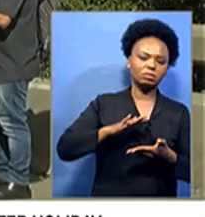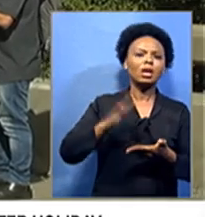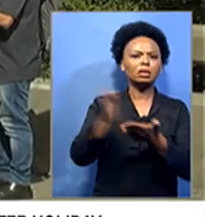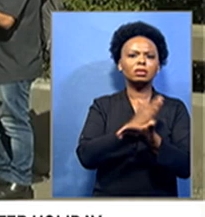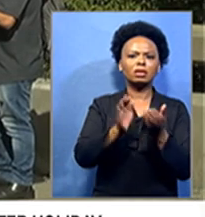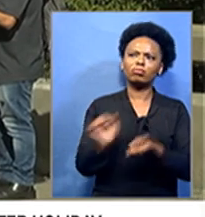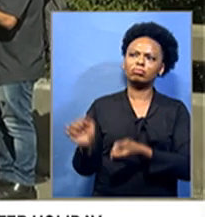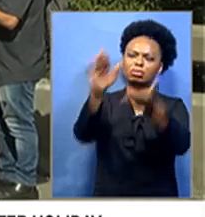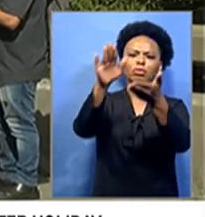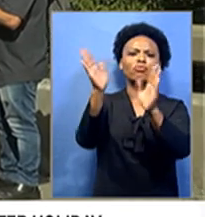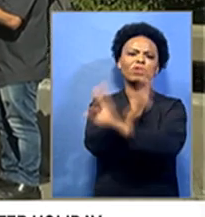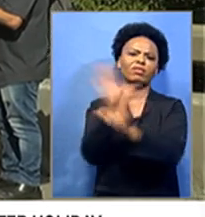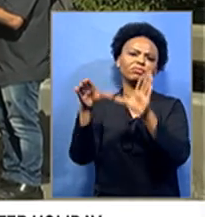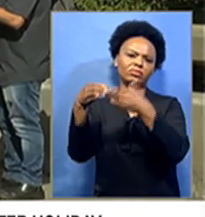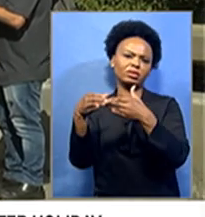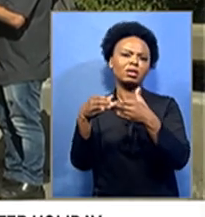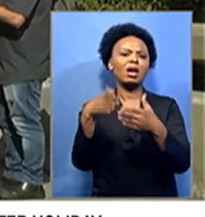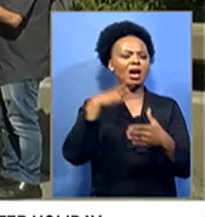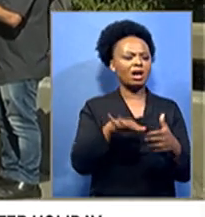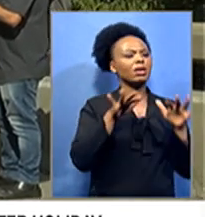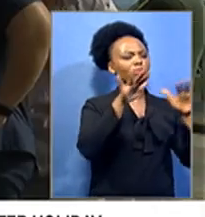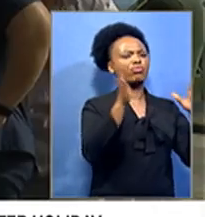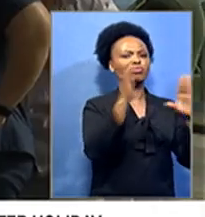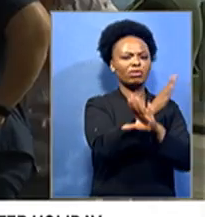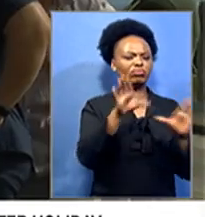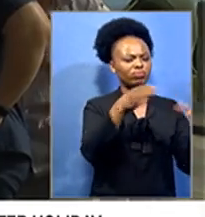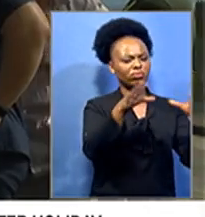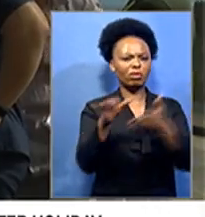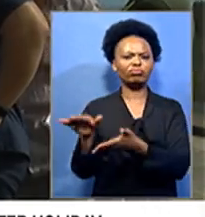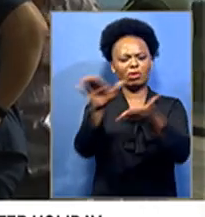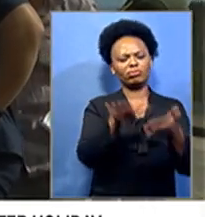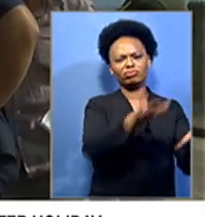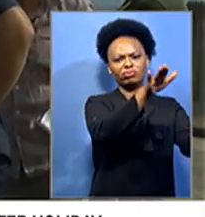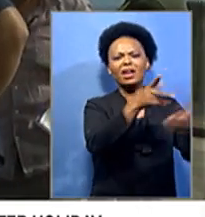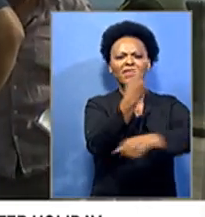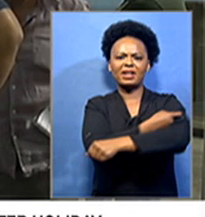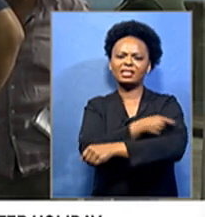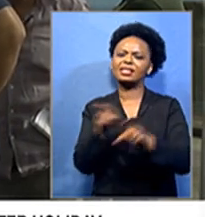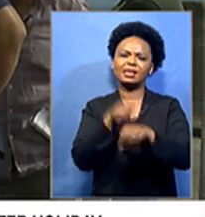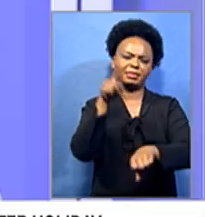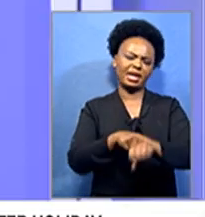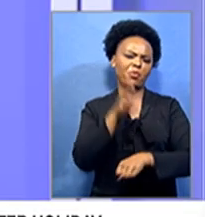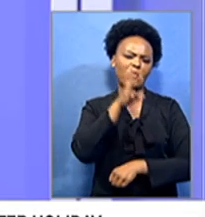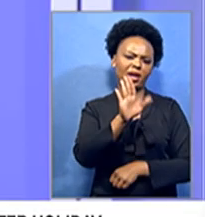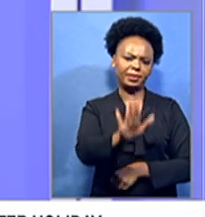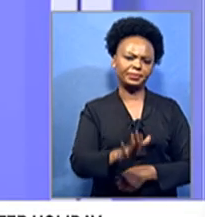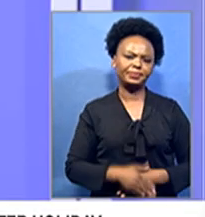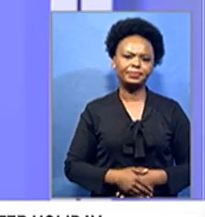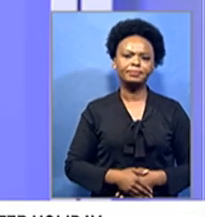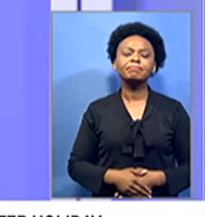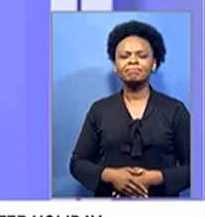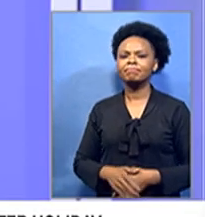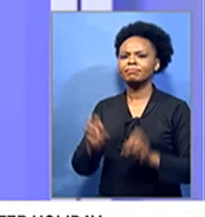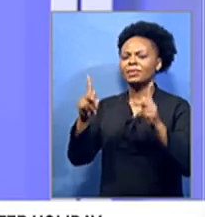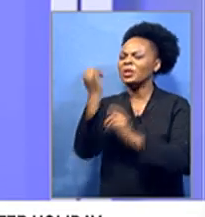sector, others will go to the public sector, and we will all be vaccinating at the same time. All right. Minister, let's leave it there. Sorry, just again,